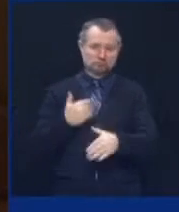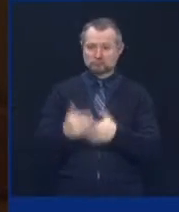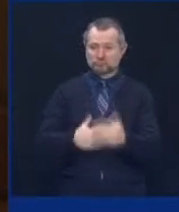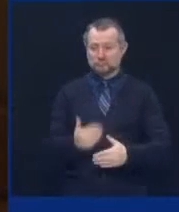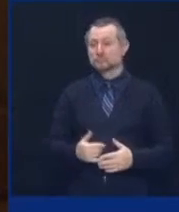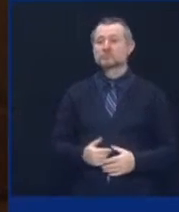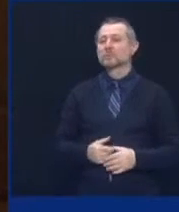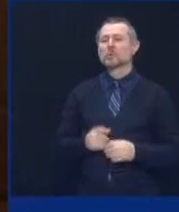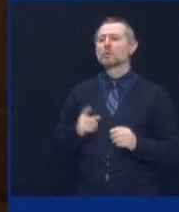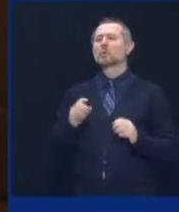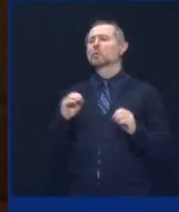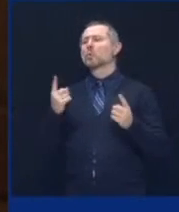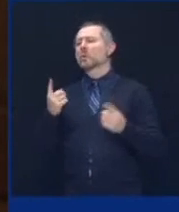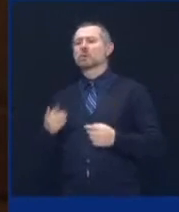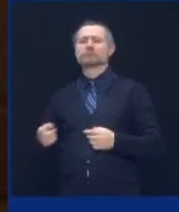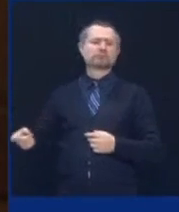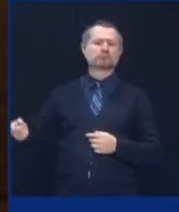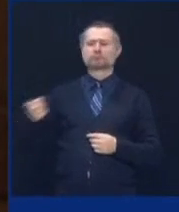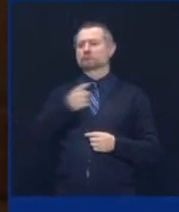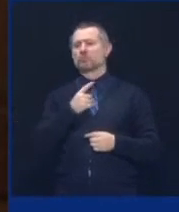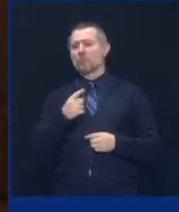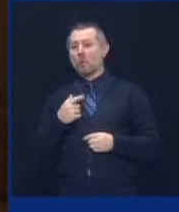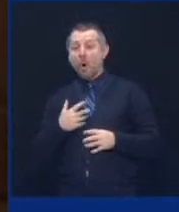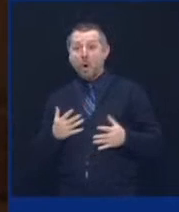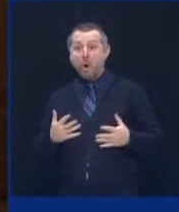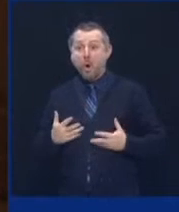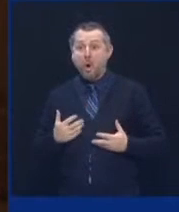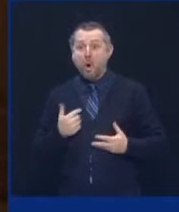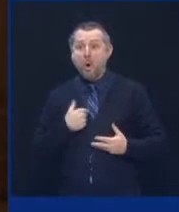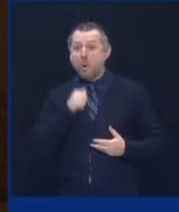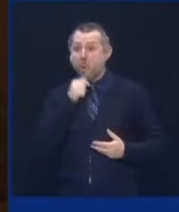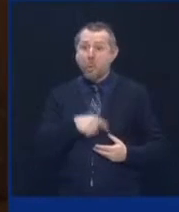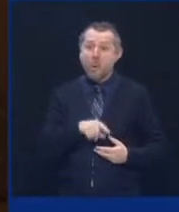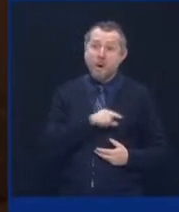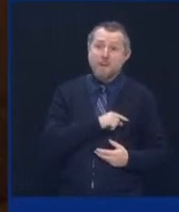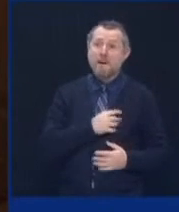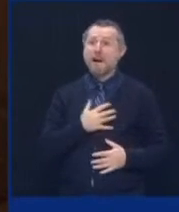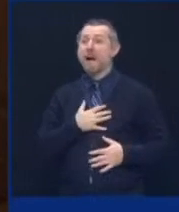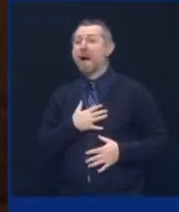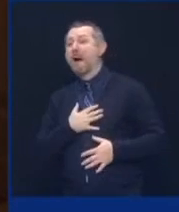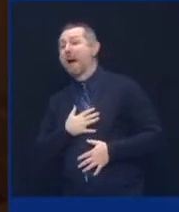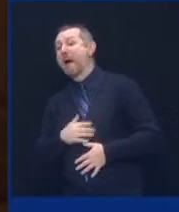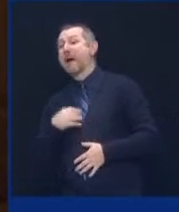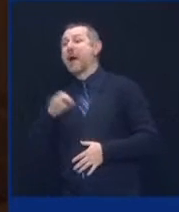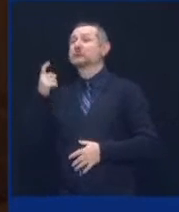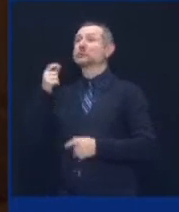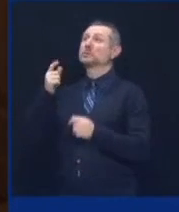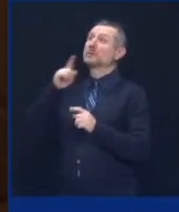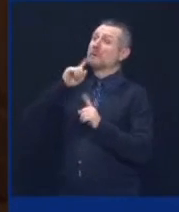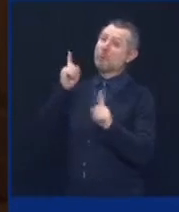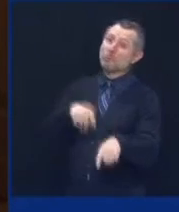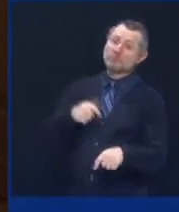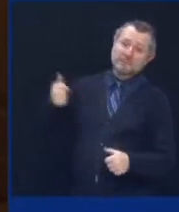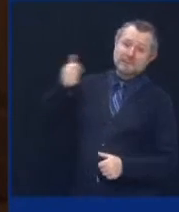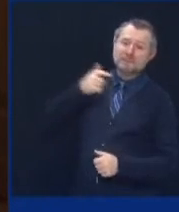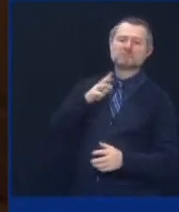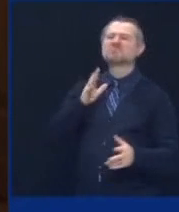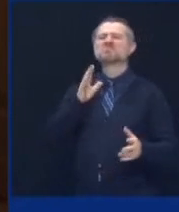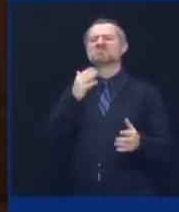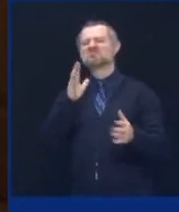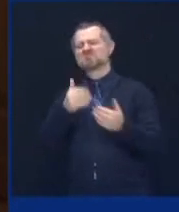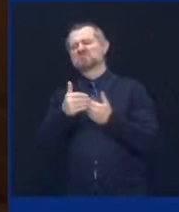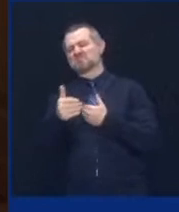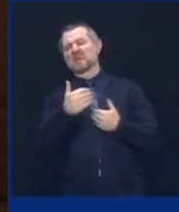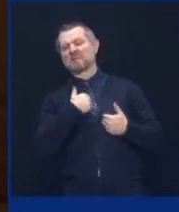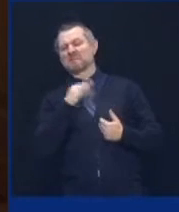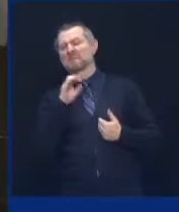will not be eligible for the program because of, when the executive order is issued. It goes forward, and then it also goes backwards